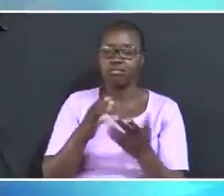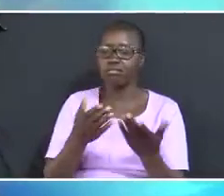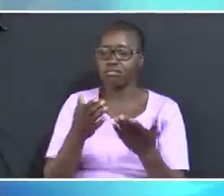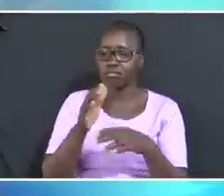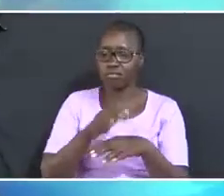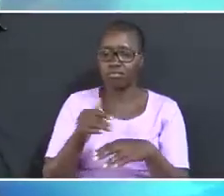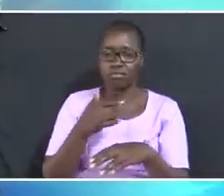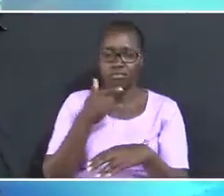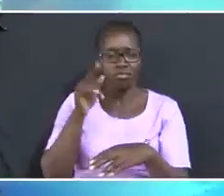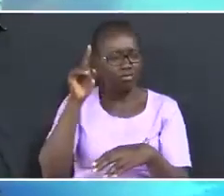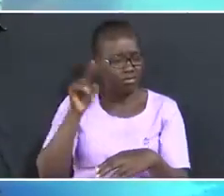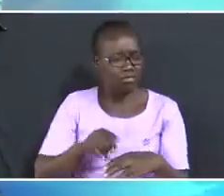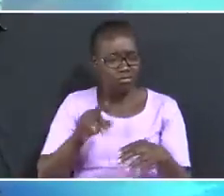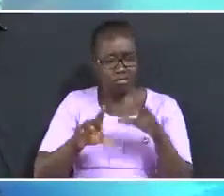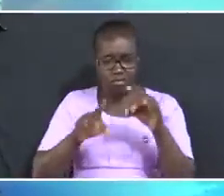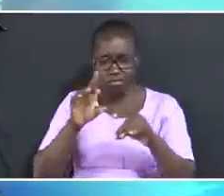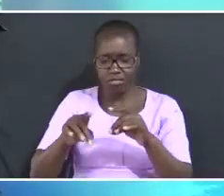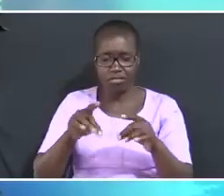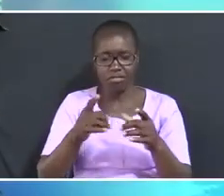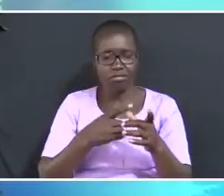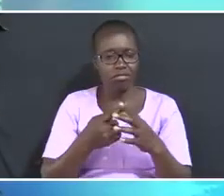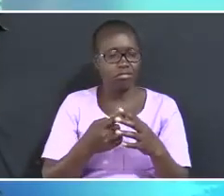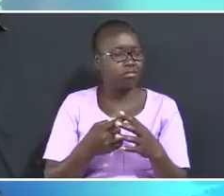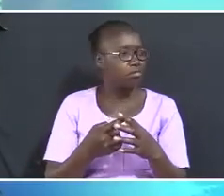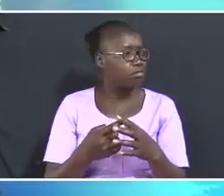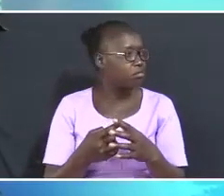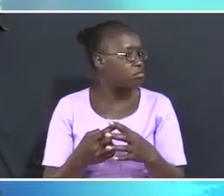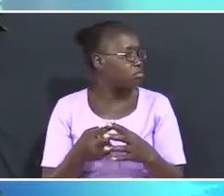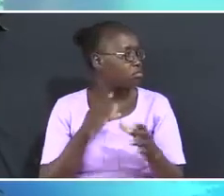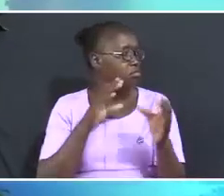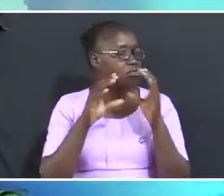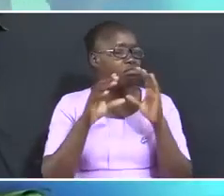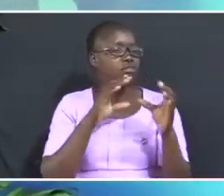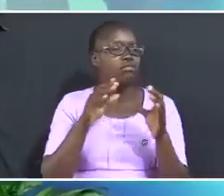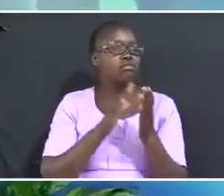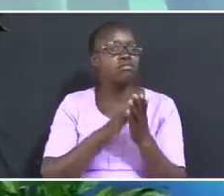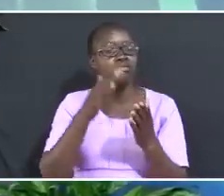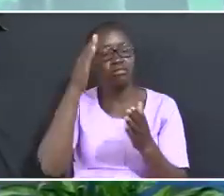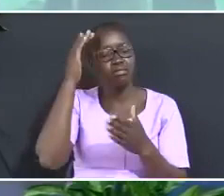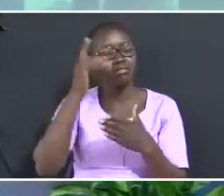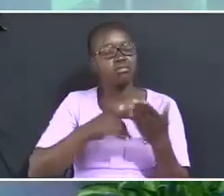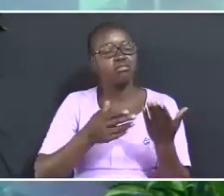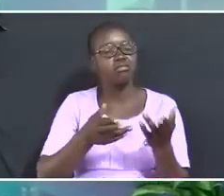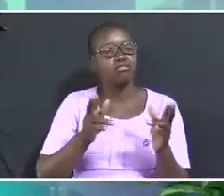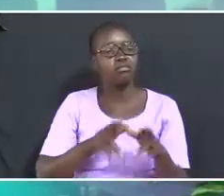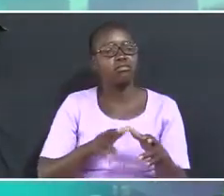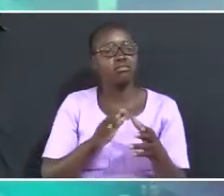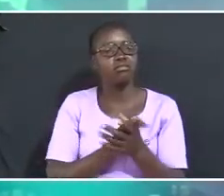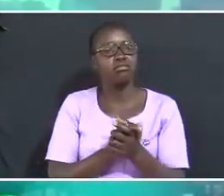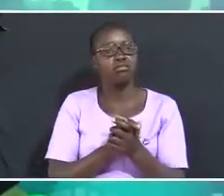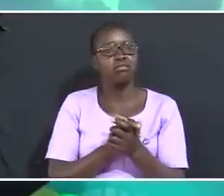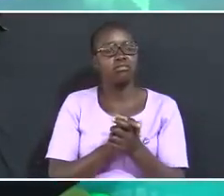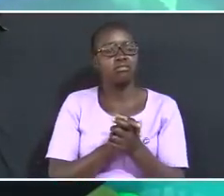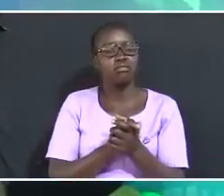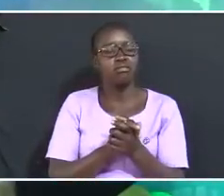eat any of the fruits? And then she engaged in a conversation. You know what went